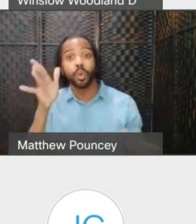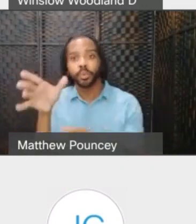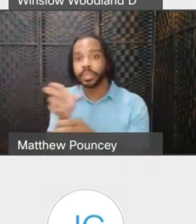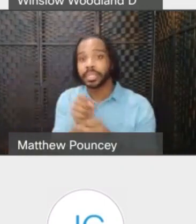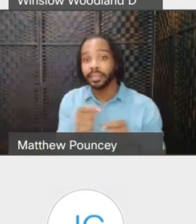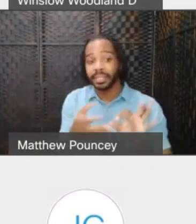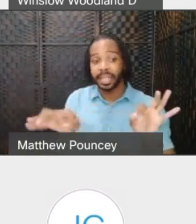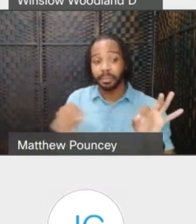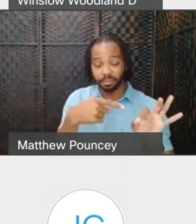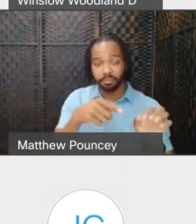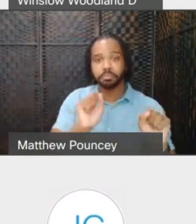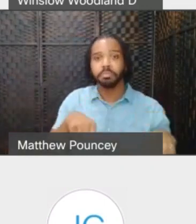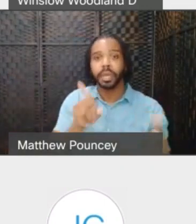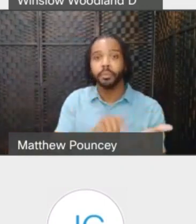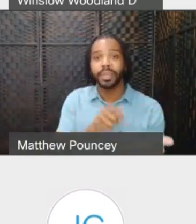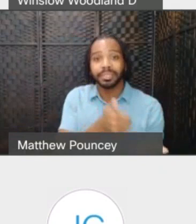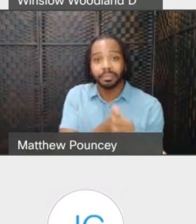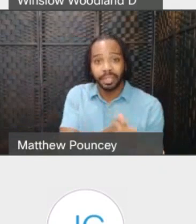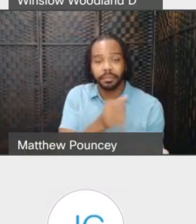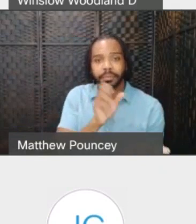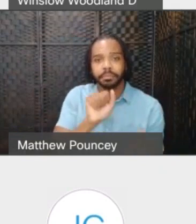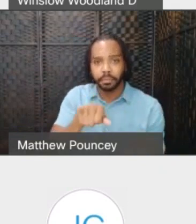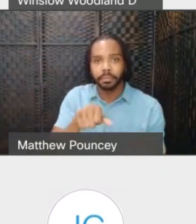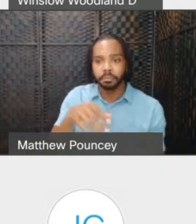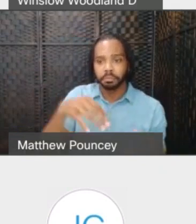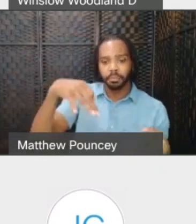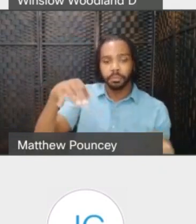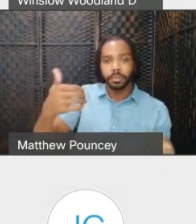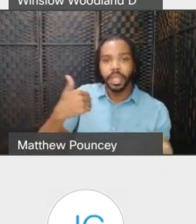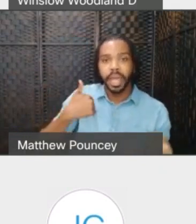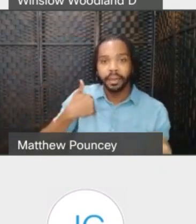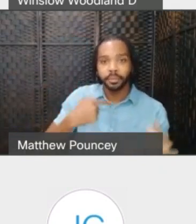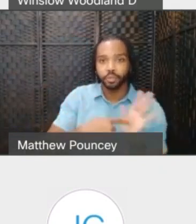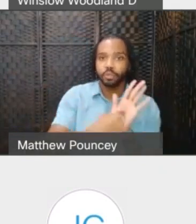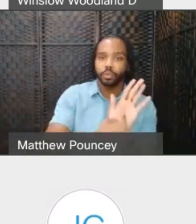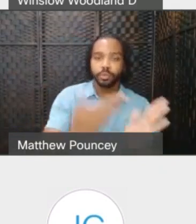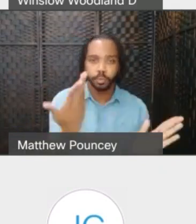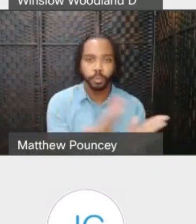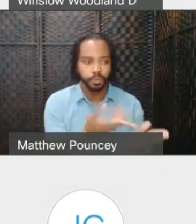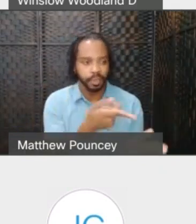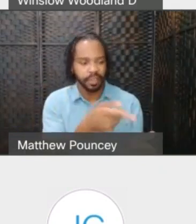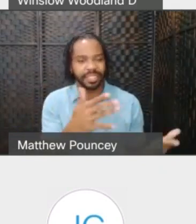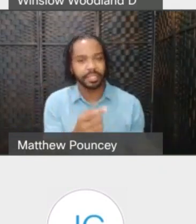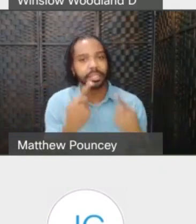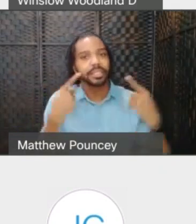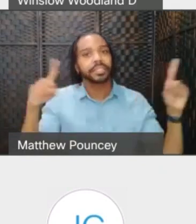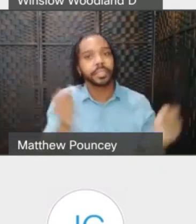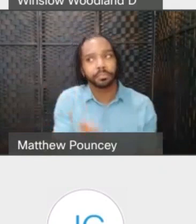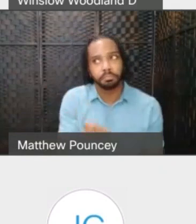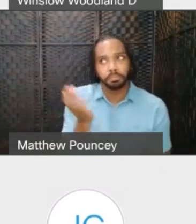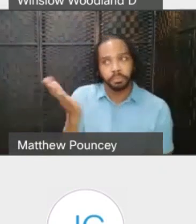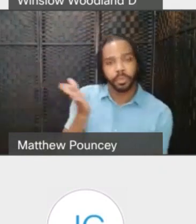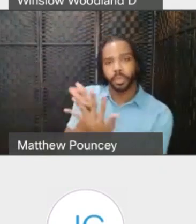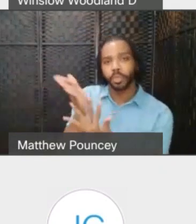that one can print out that indicates that they have successfully submitted or responded to the